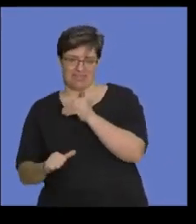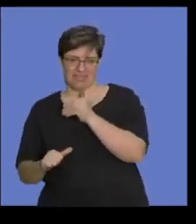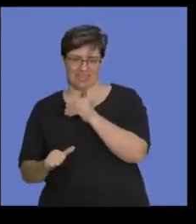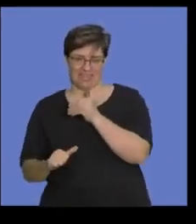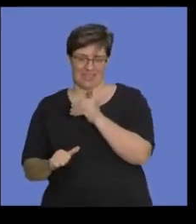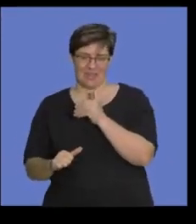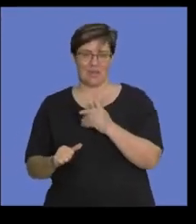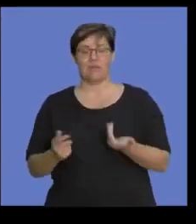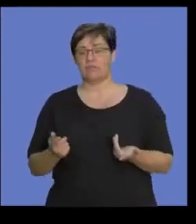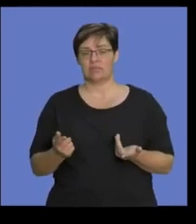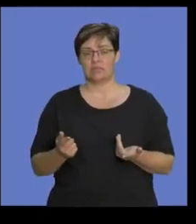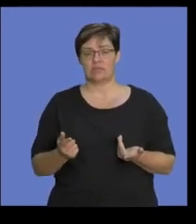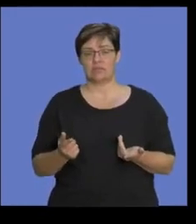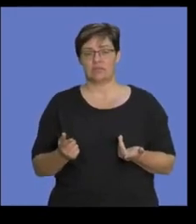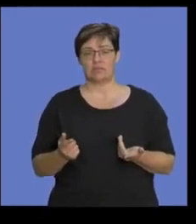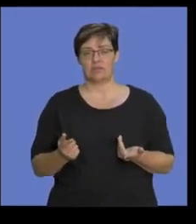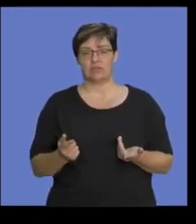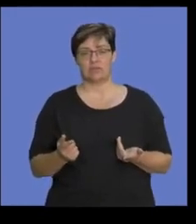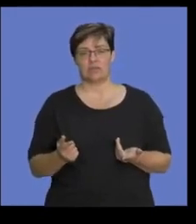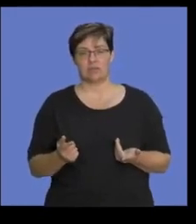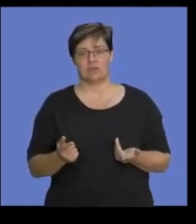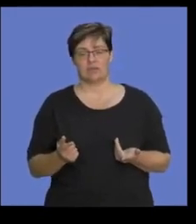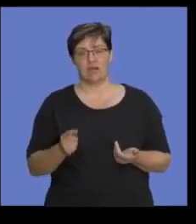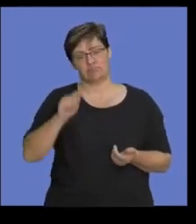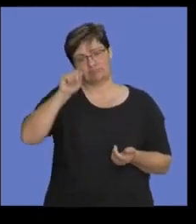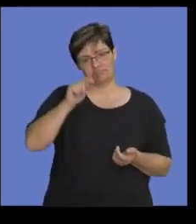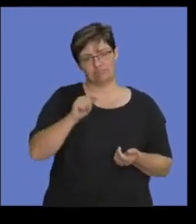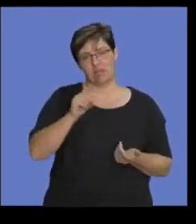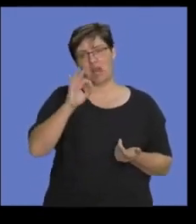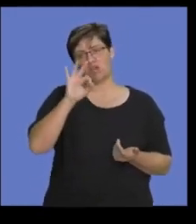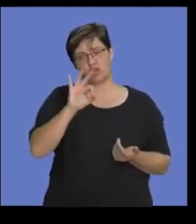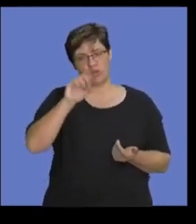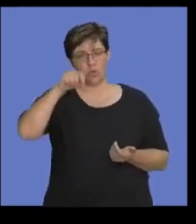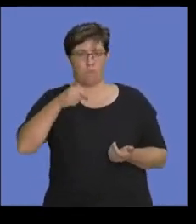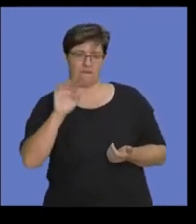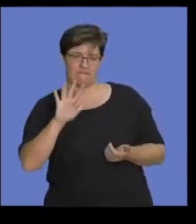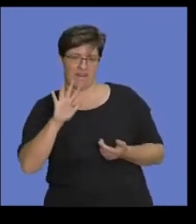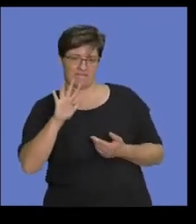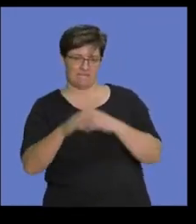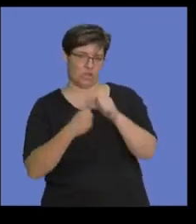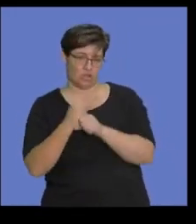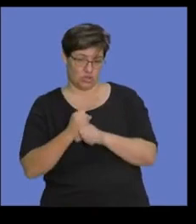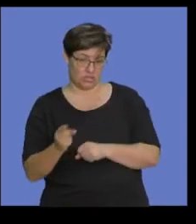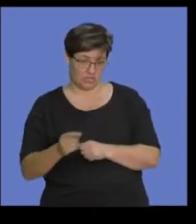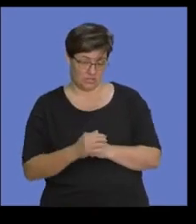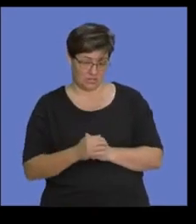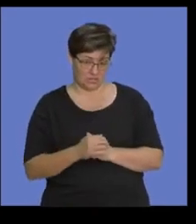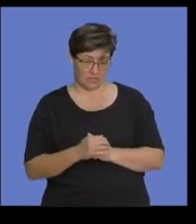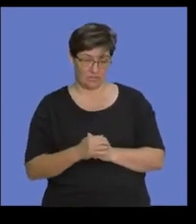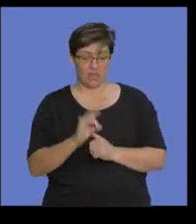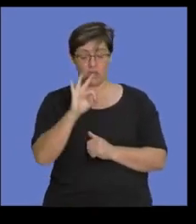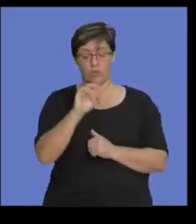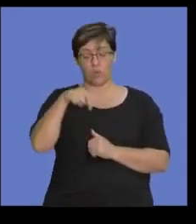months, which is actually going to be 0.5. So it's going to be 3.5. Now remember